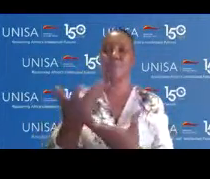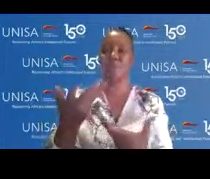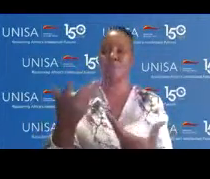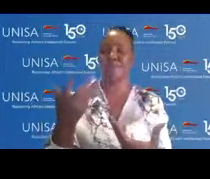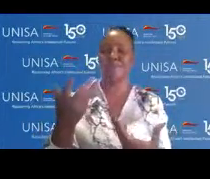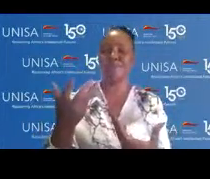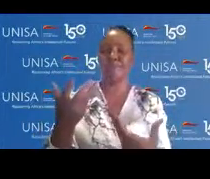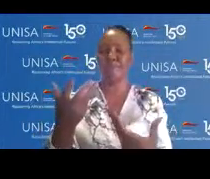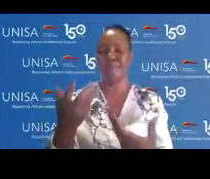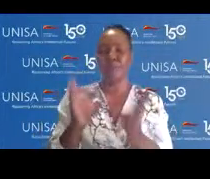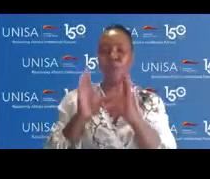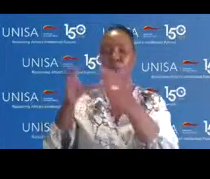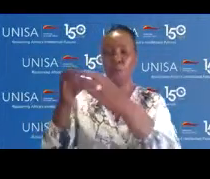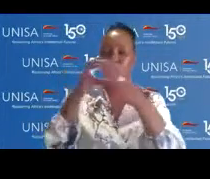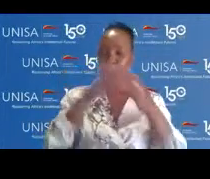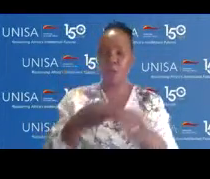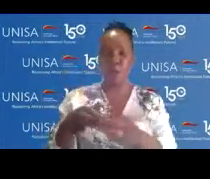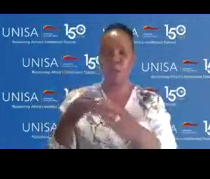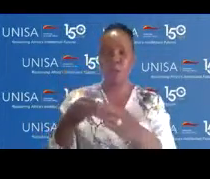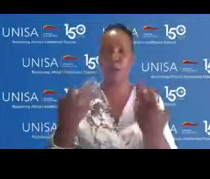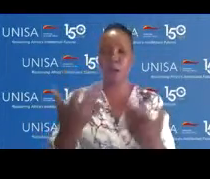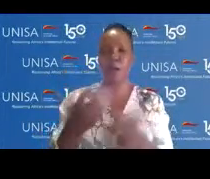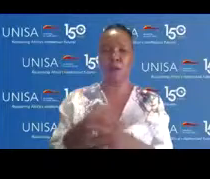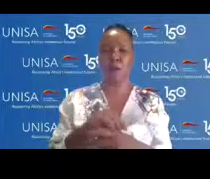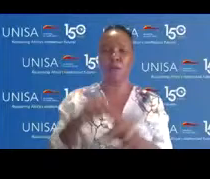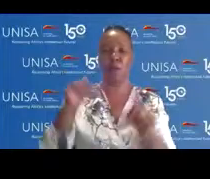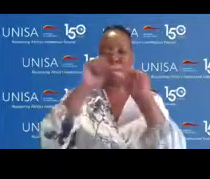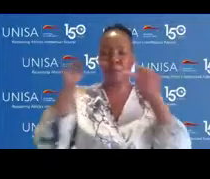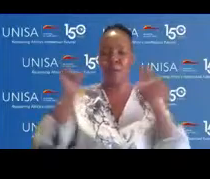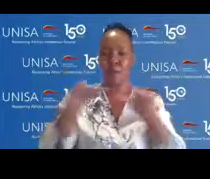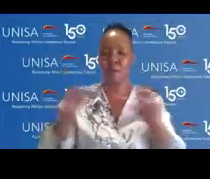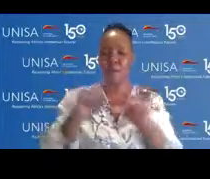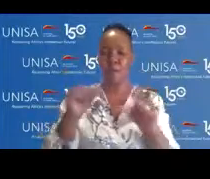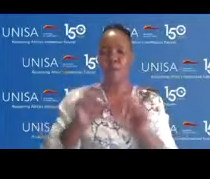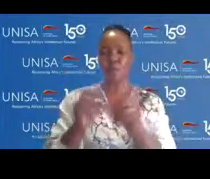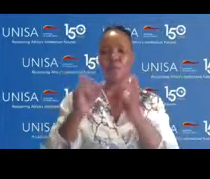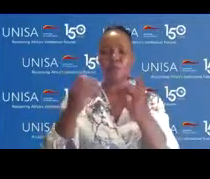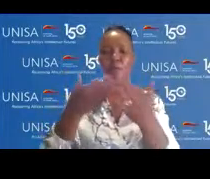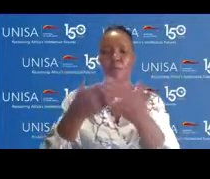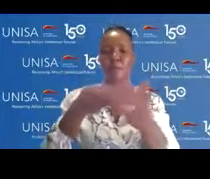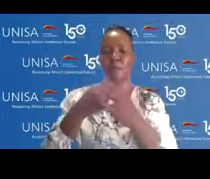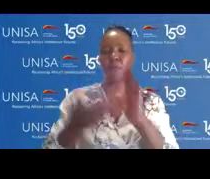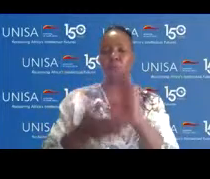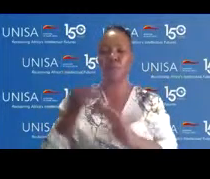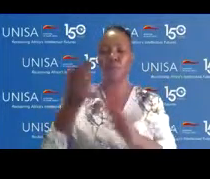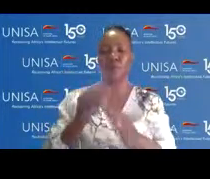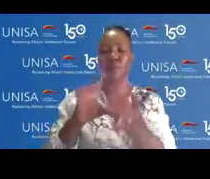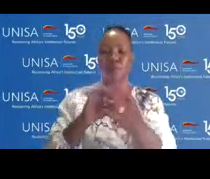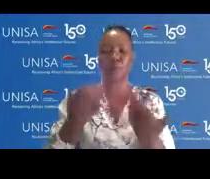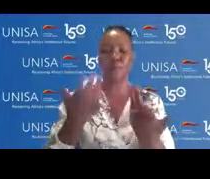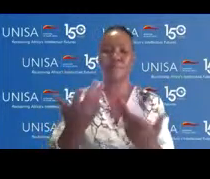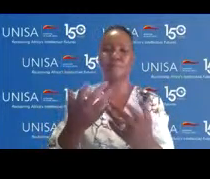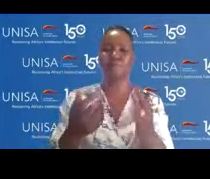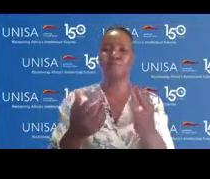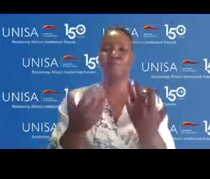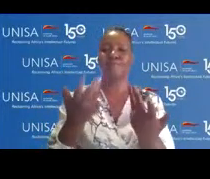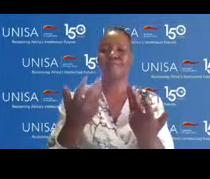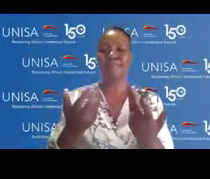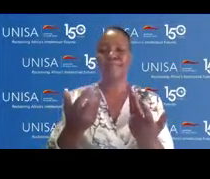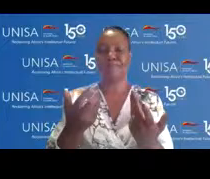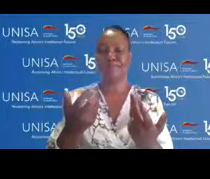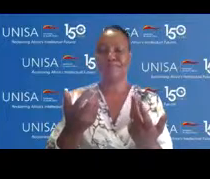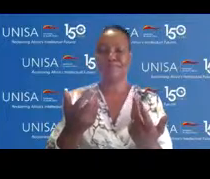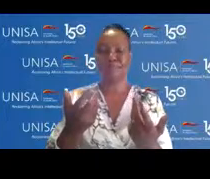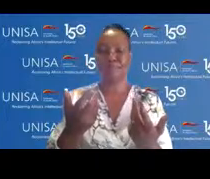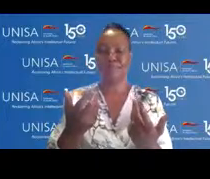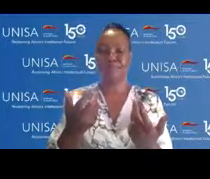forums. I just want to highlight this quickly. If I go to home, let's go to our masterclass